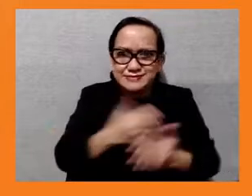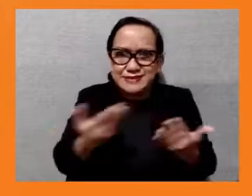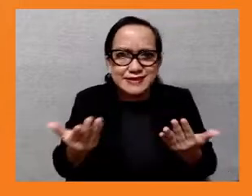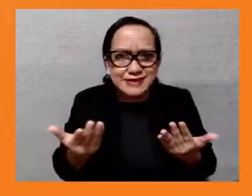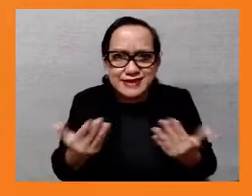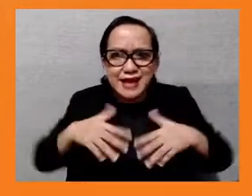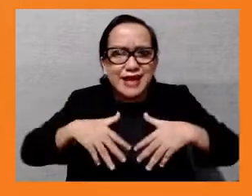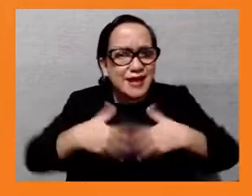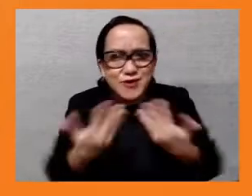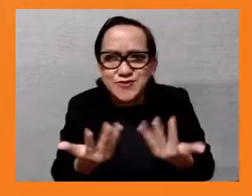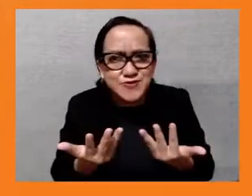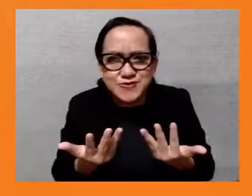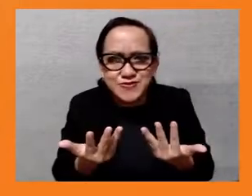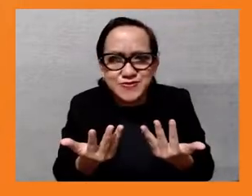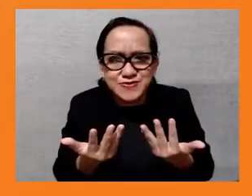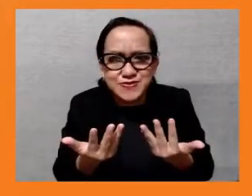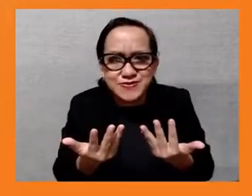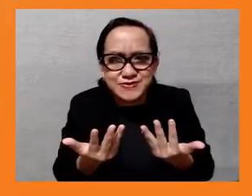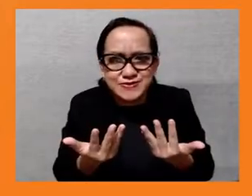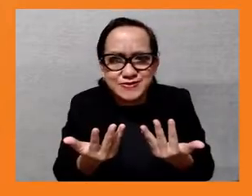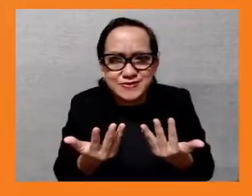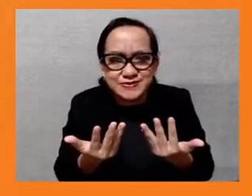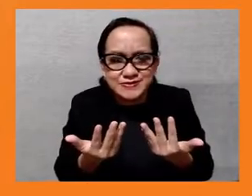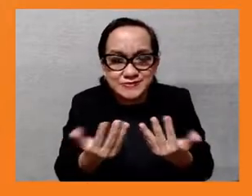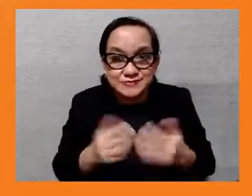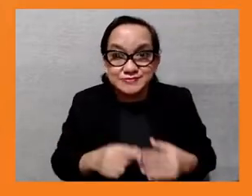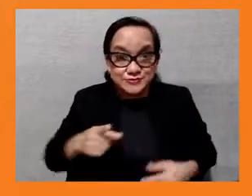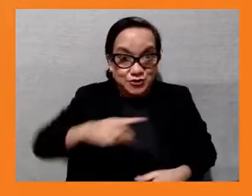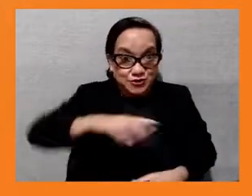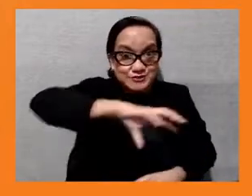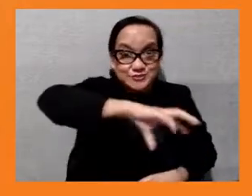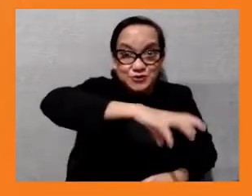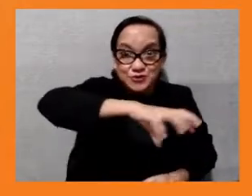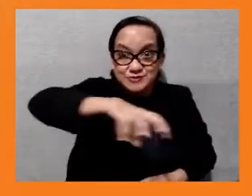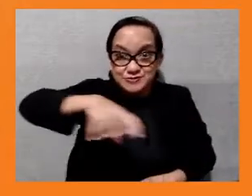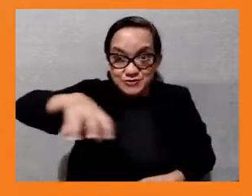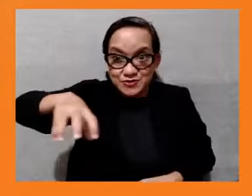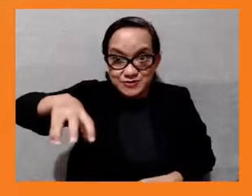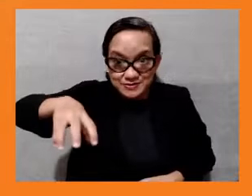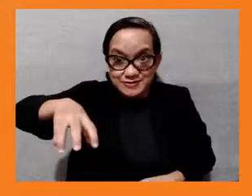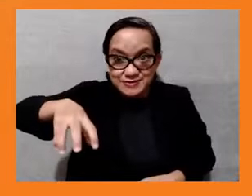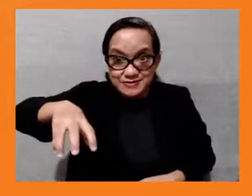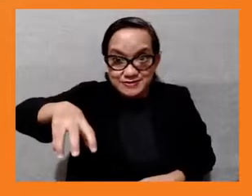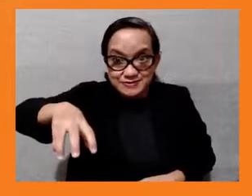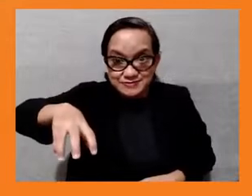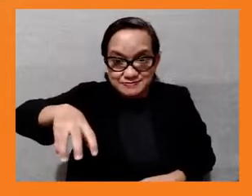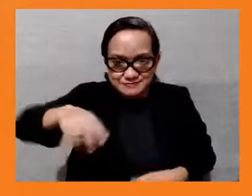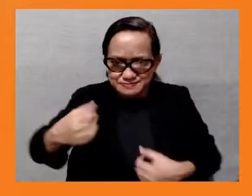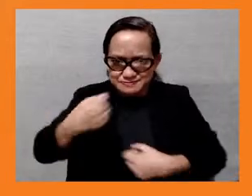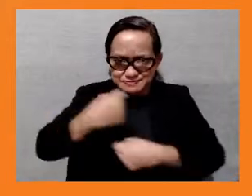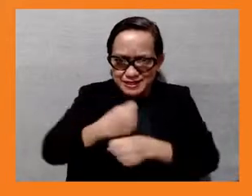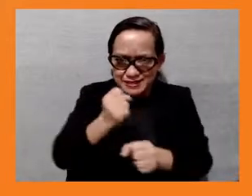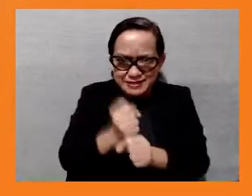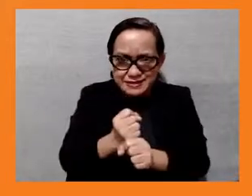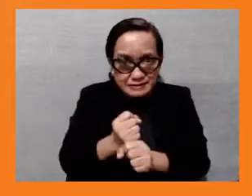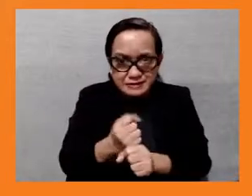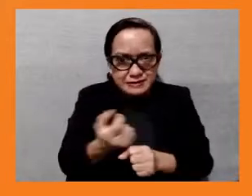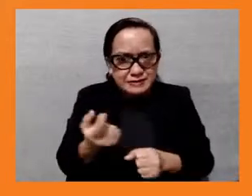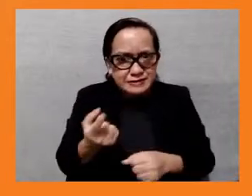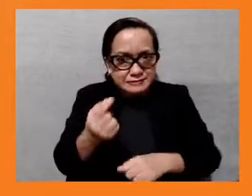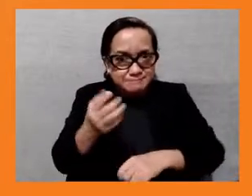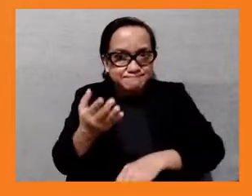of project, but where is it? Who will implement it? And what sort of capacity do they have? As well as factors such